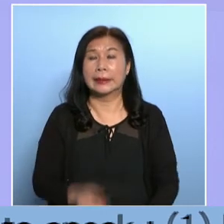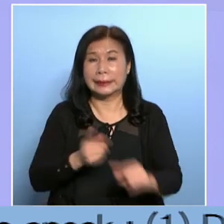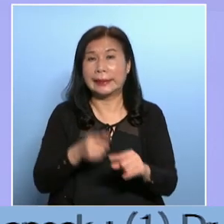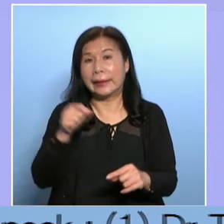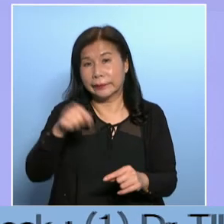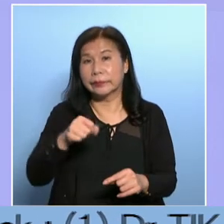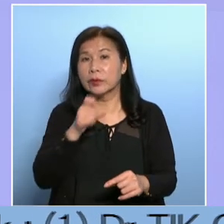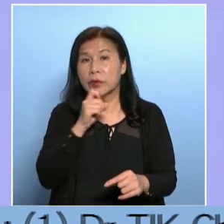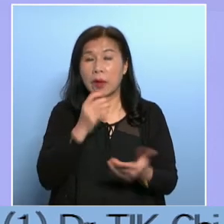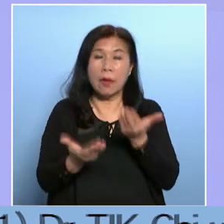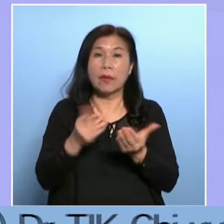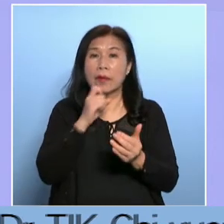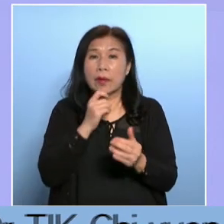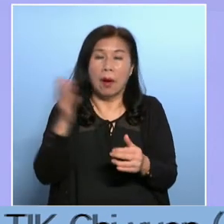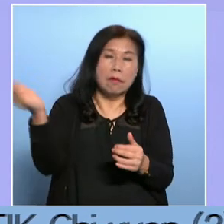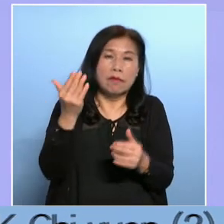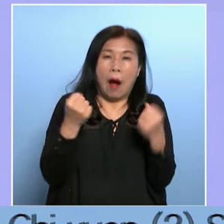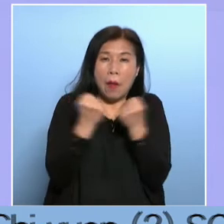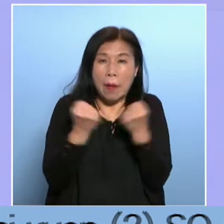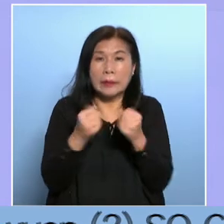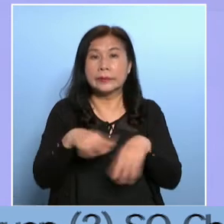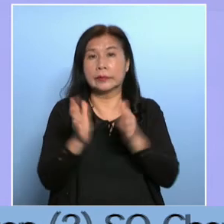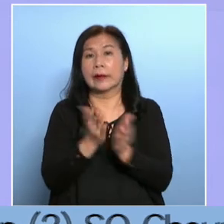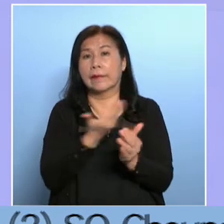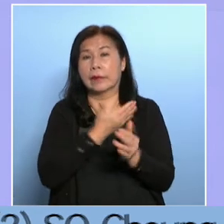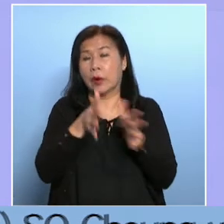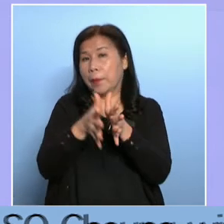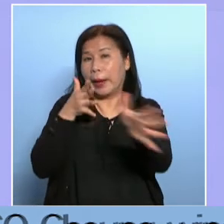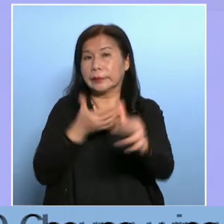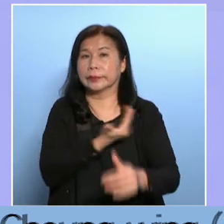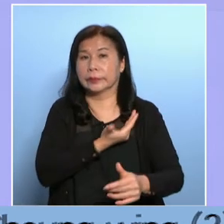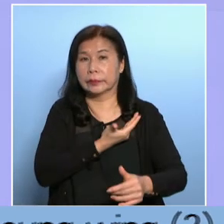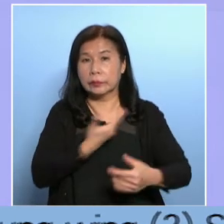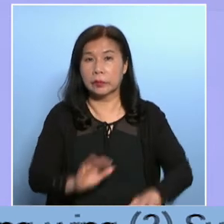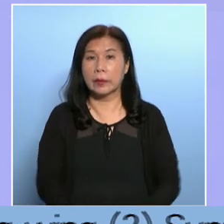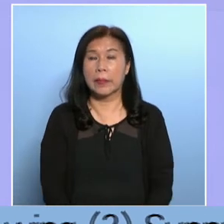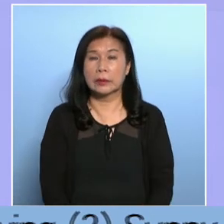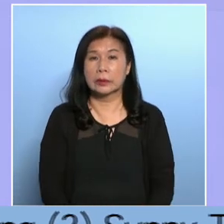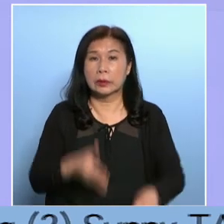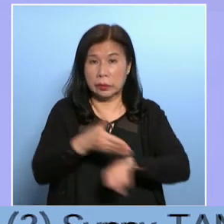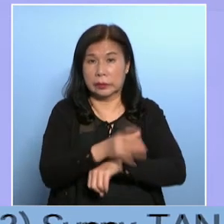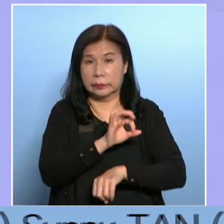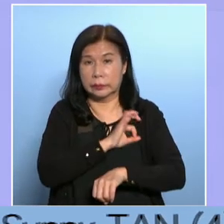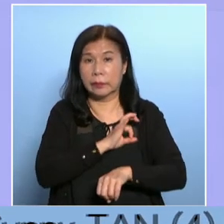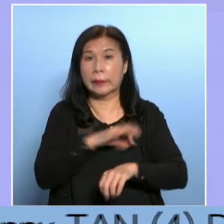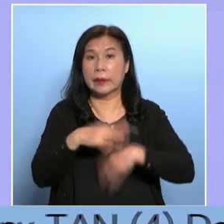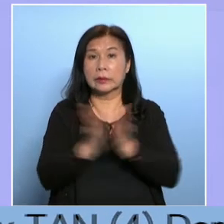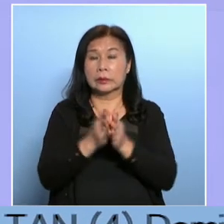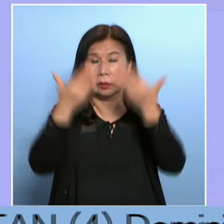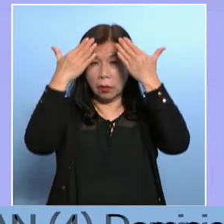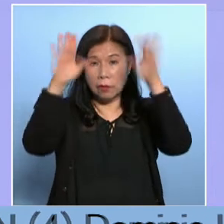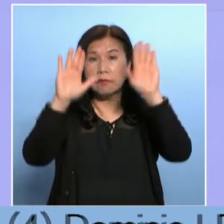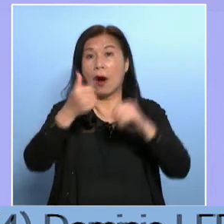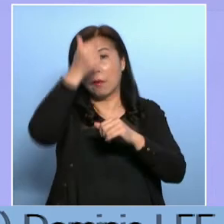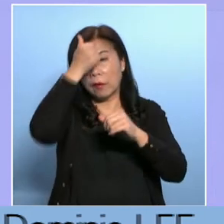They're very willing to queue for testing if it not waiting for too long. We are a